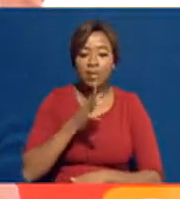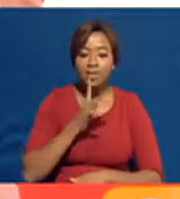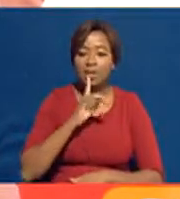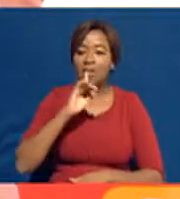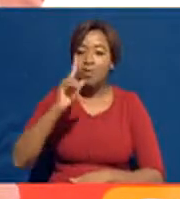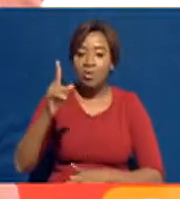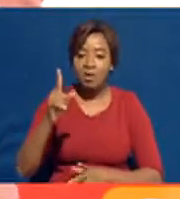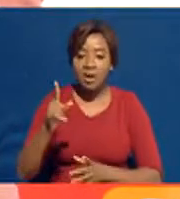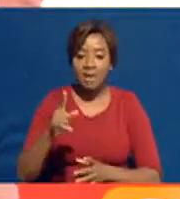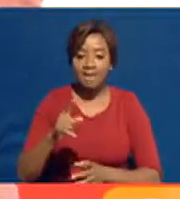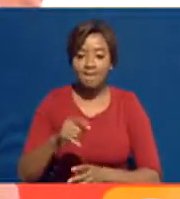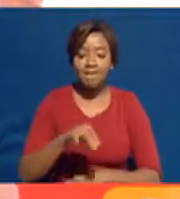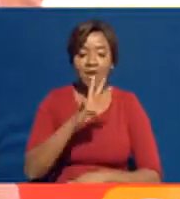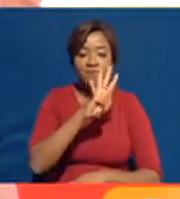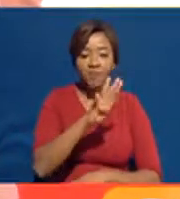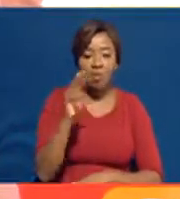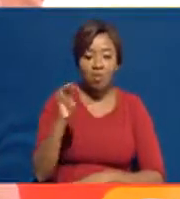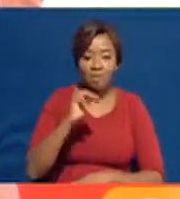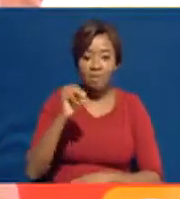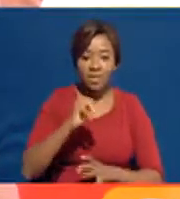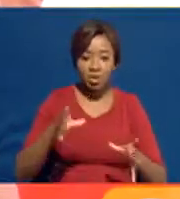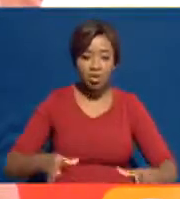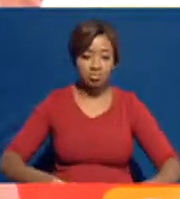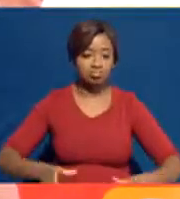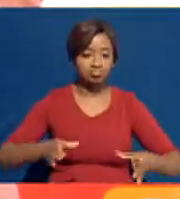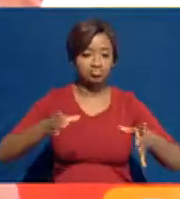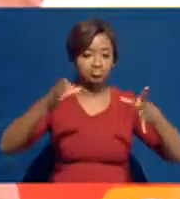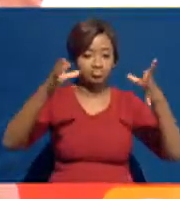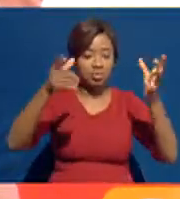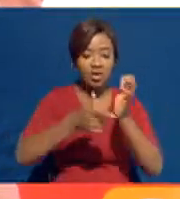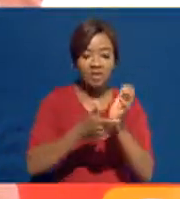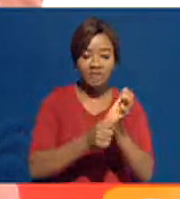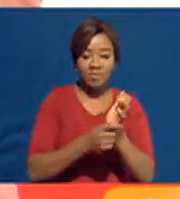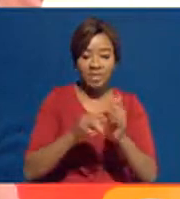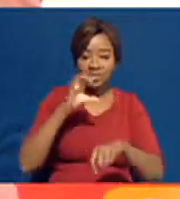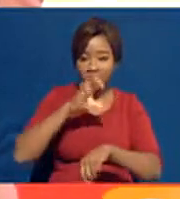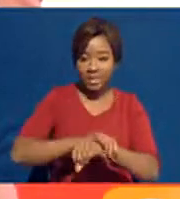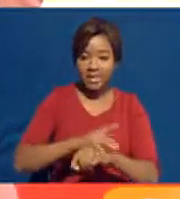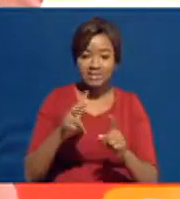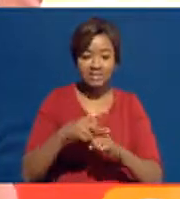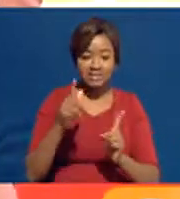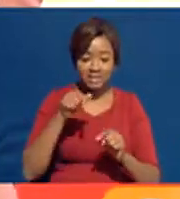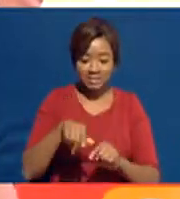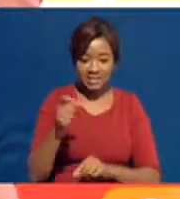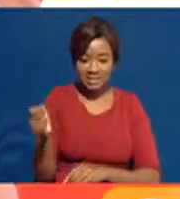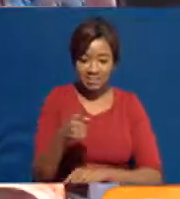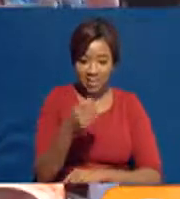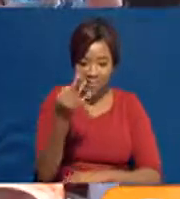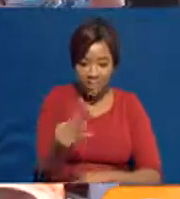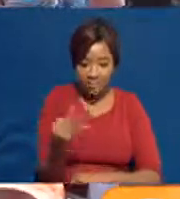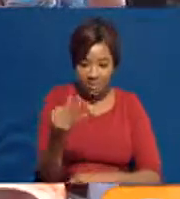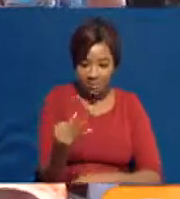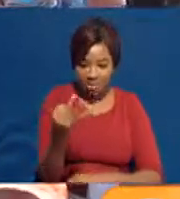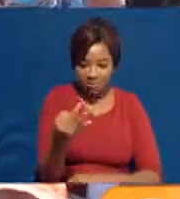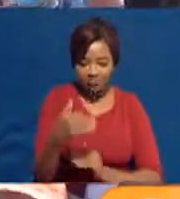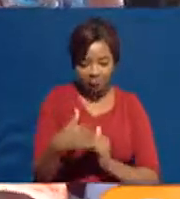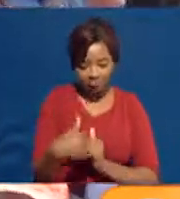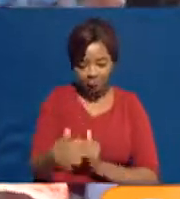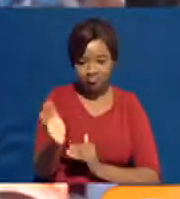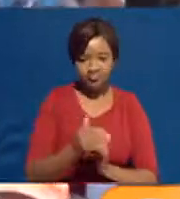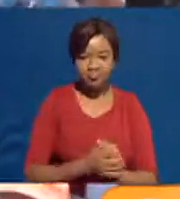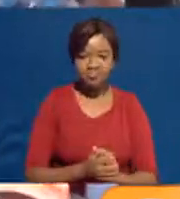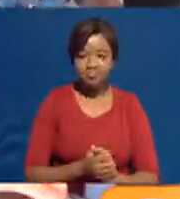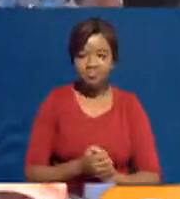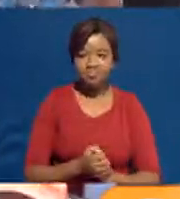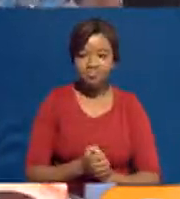gunia milioni 4 ambayo itafika hapa kuanzia mwezi huu wa 3. The head of state said